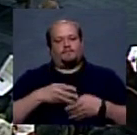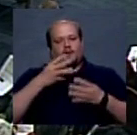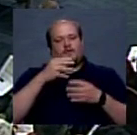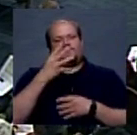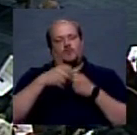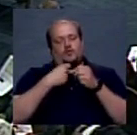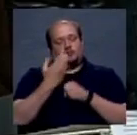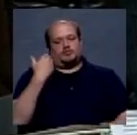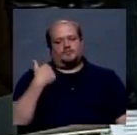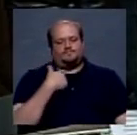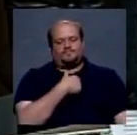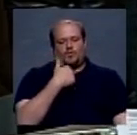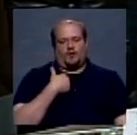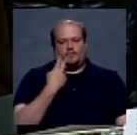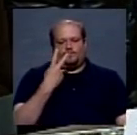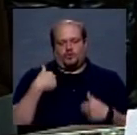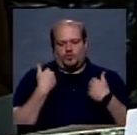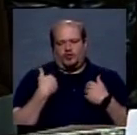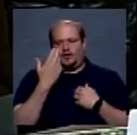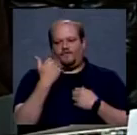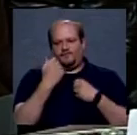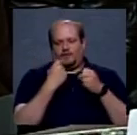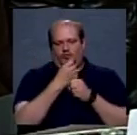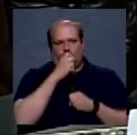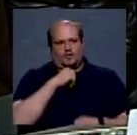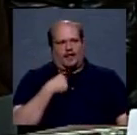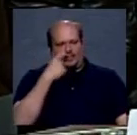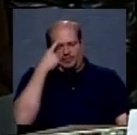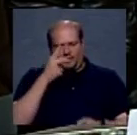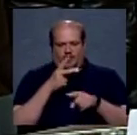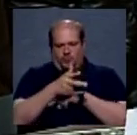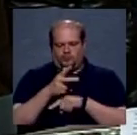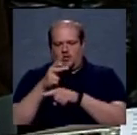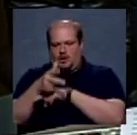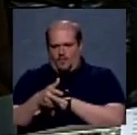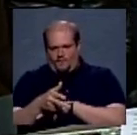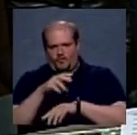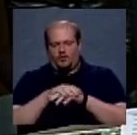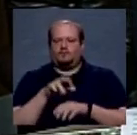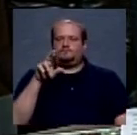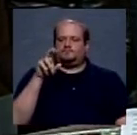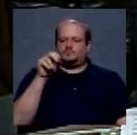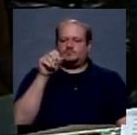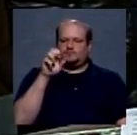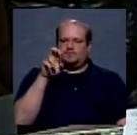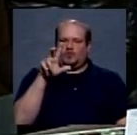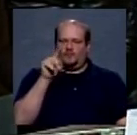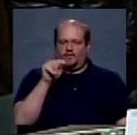had two young 15-year-olds. I think they got run over on Roosevelt